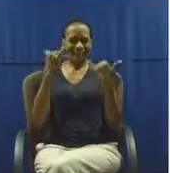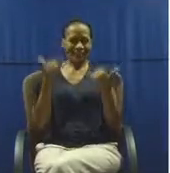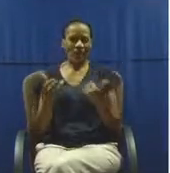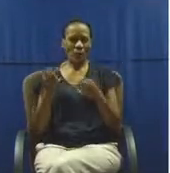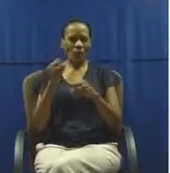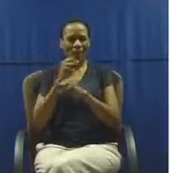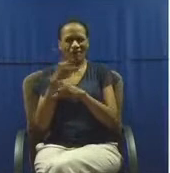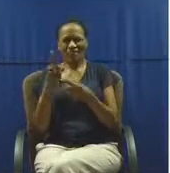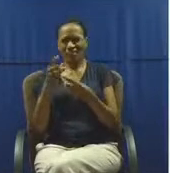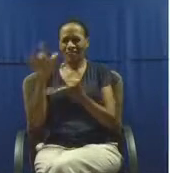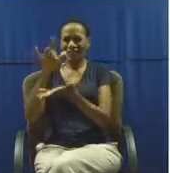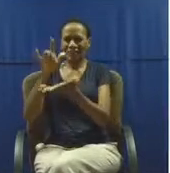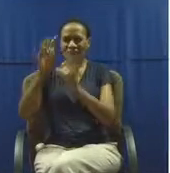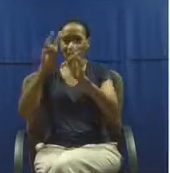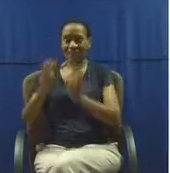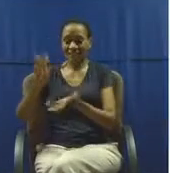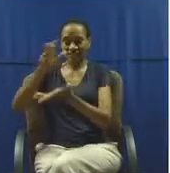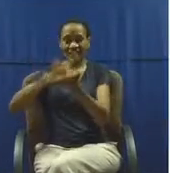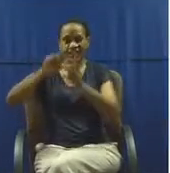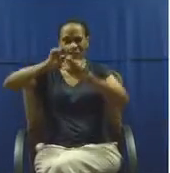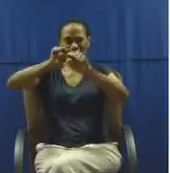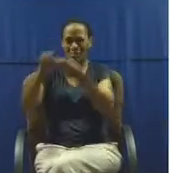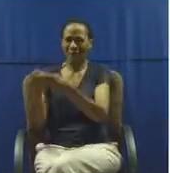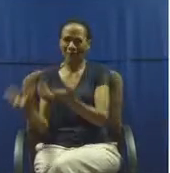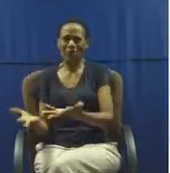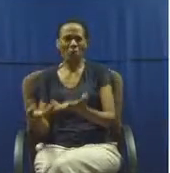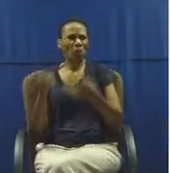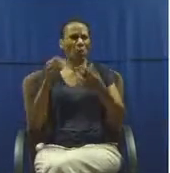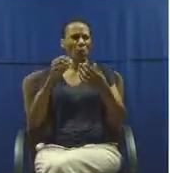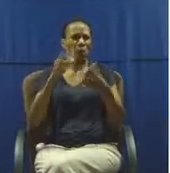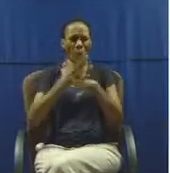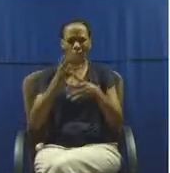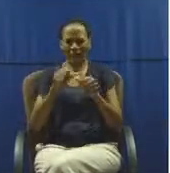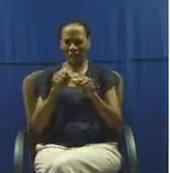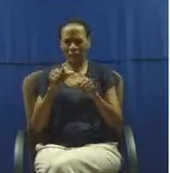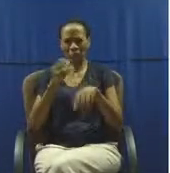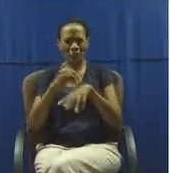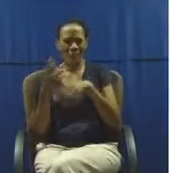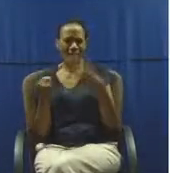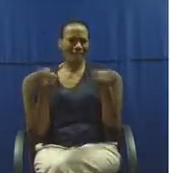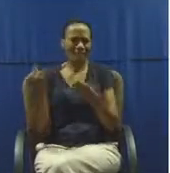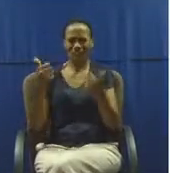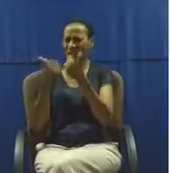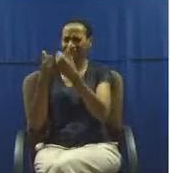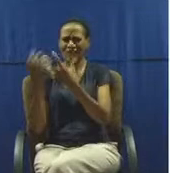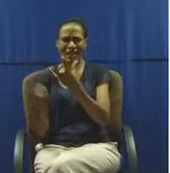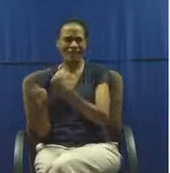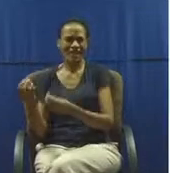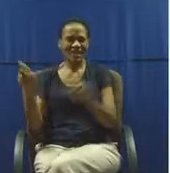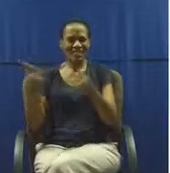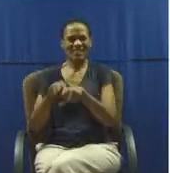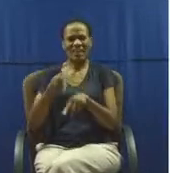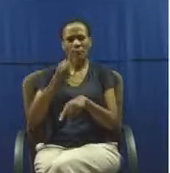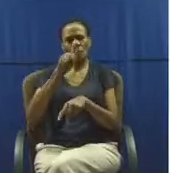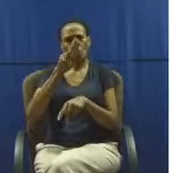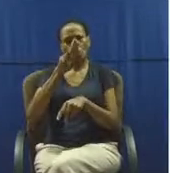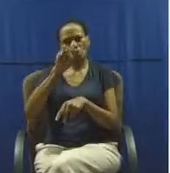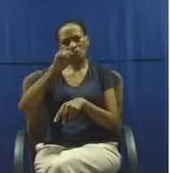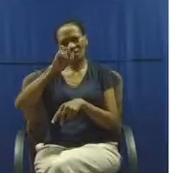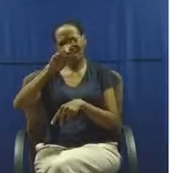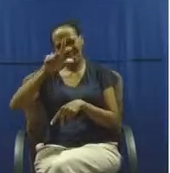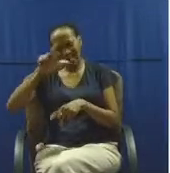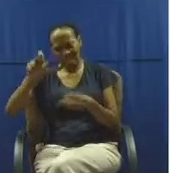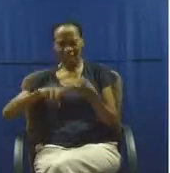and break, and some don't come on stream as well as we wanted, particularly Medupi and Kusile, which